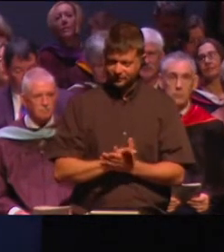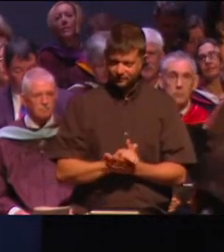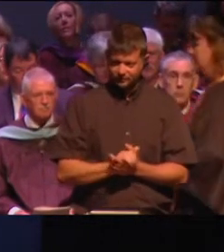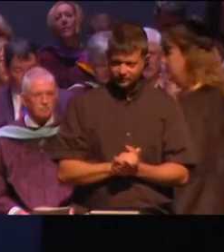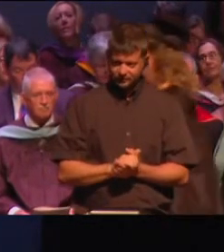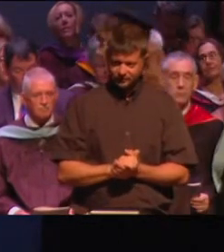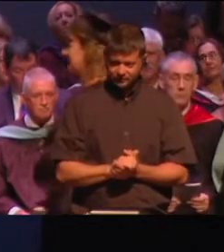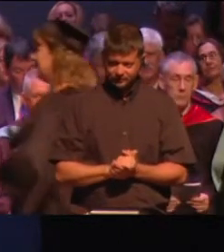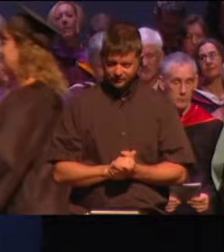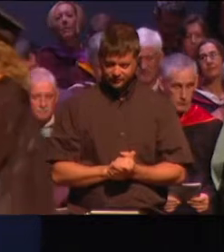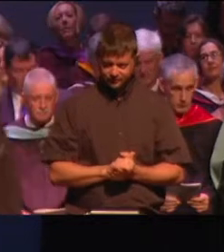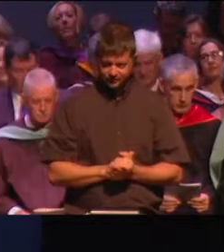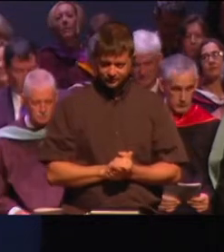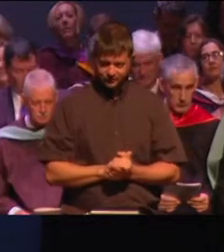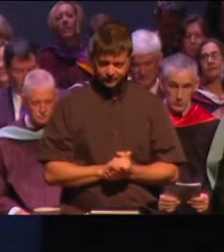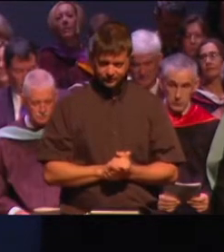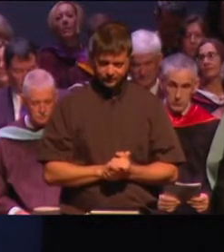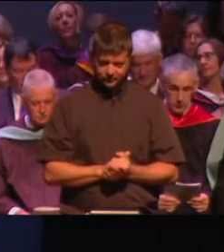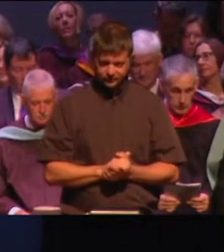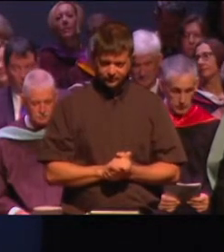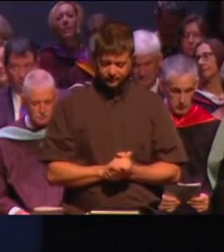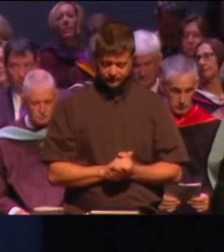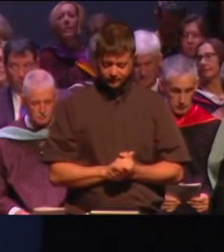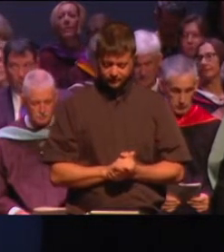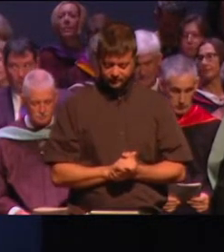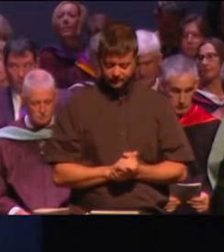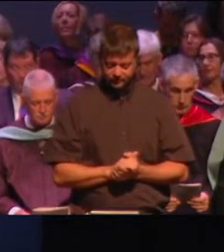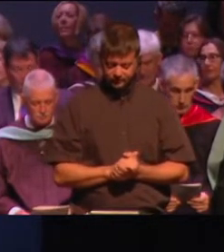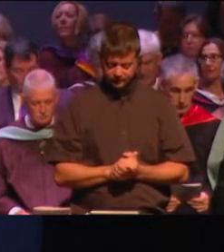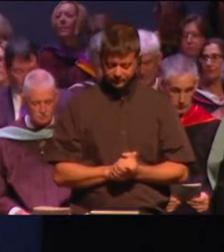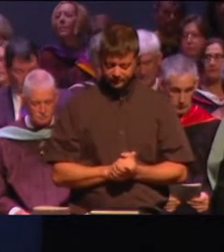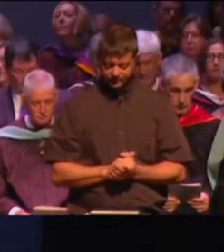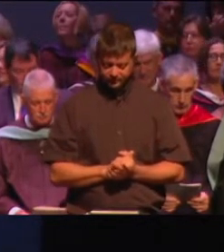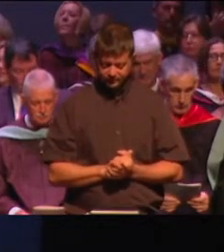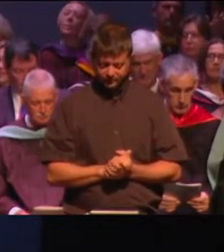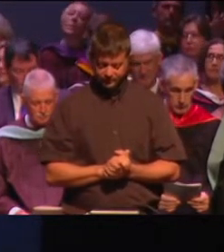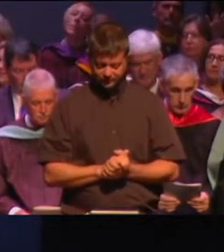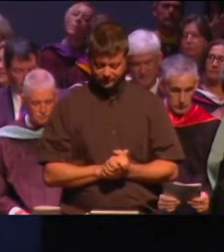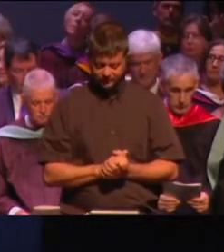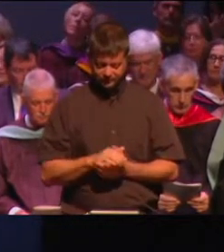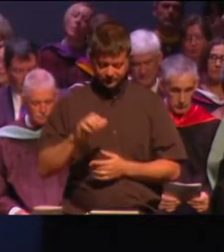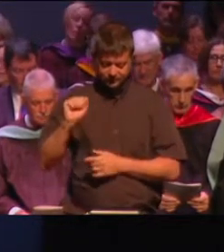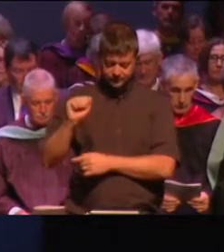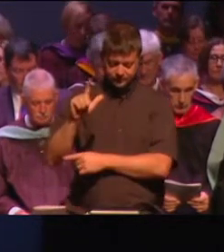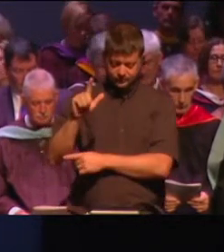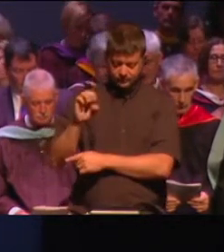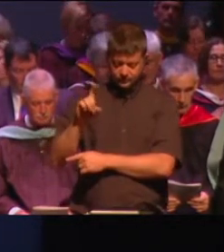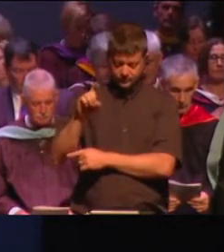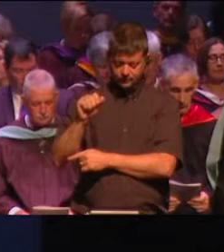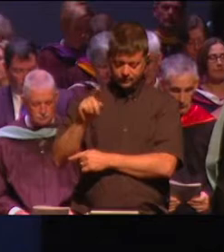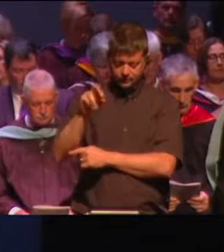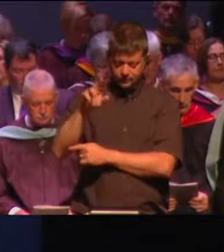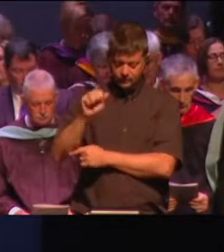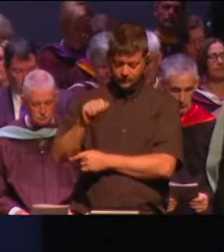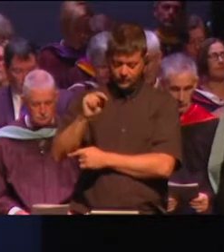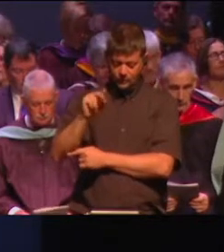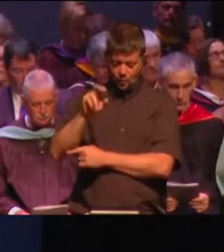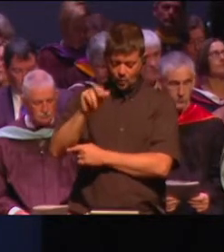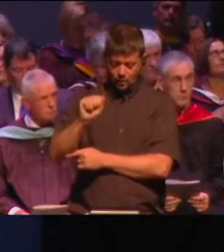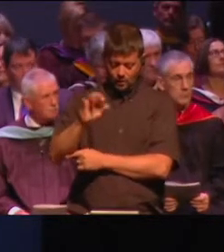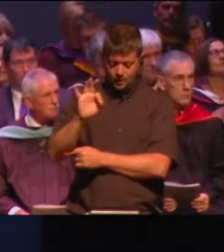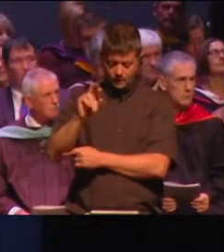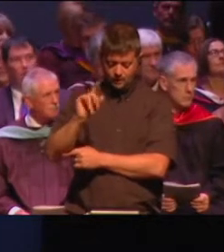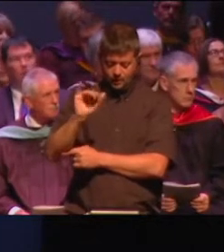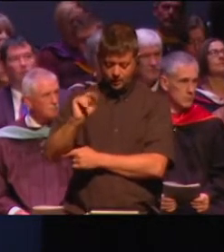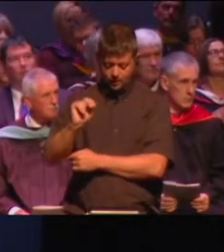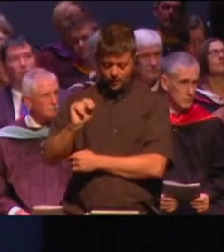Alex Alexandria Nora Franklin,